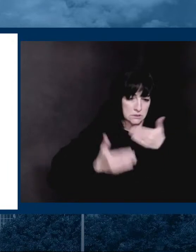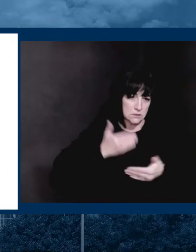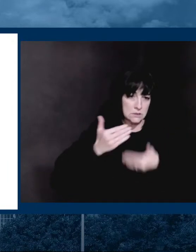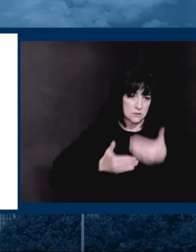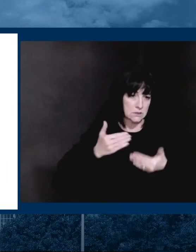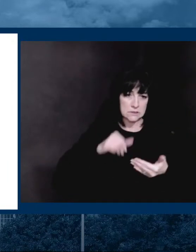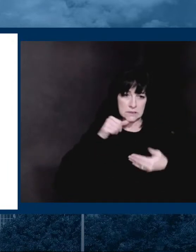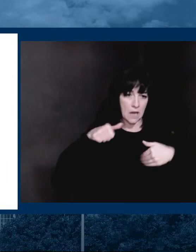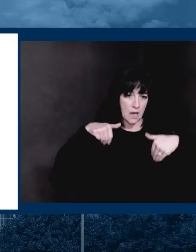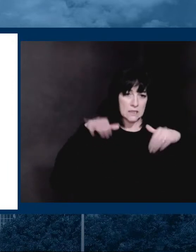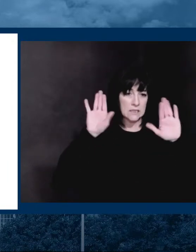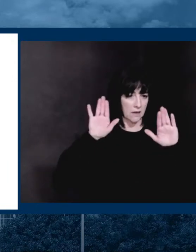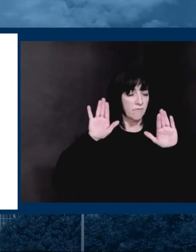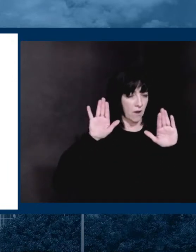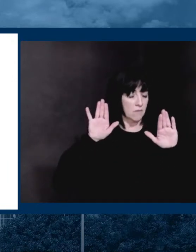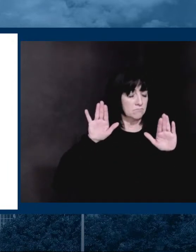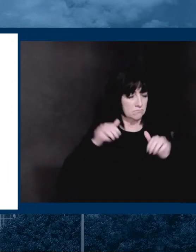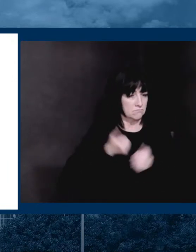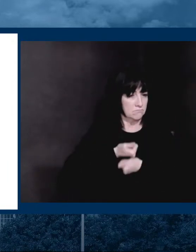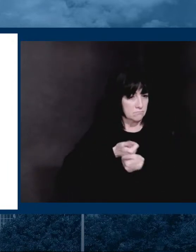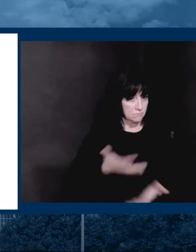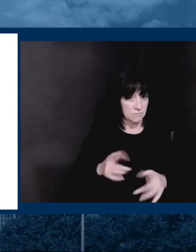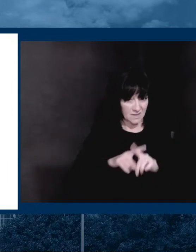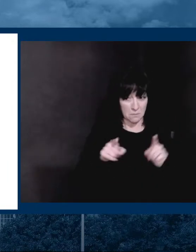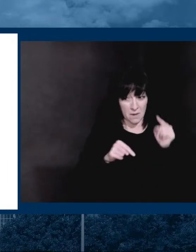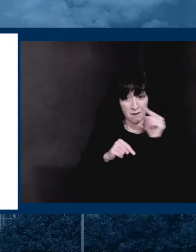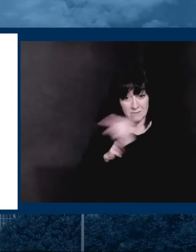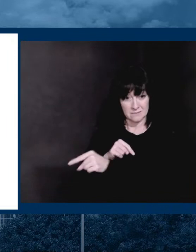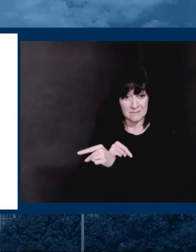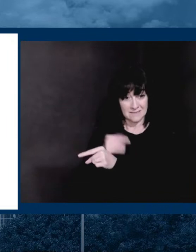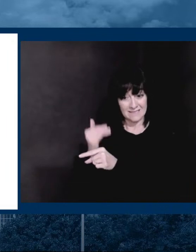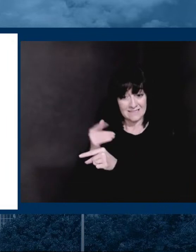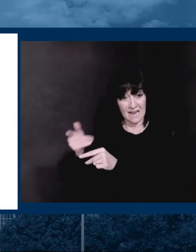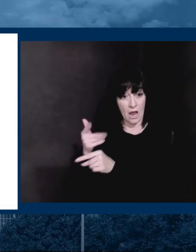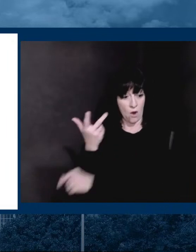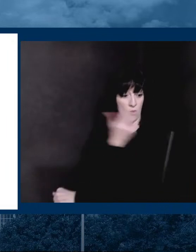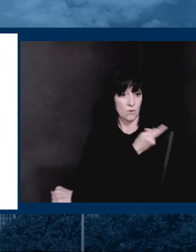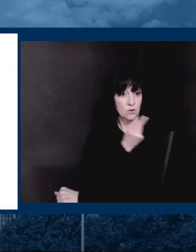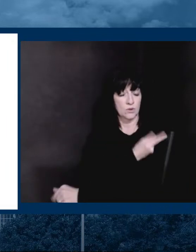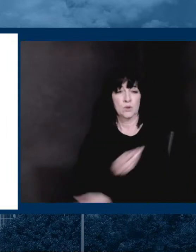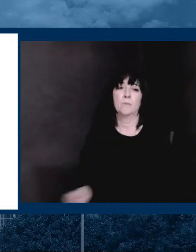just magnifies that with the number of steps and partners that it takes. So,